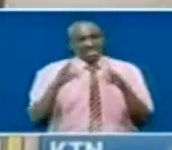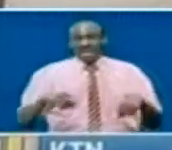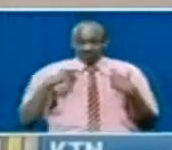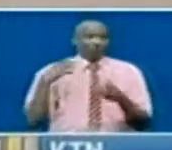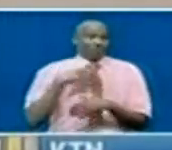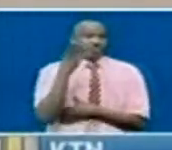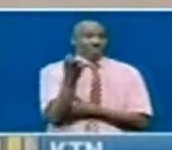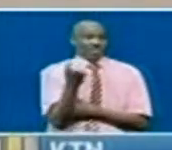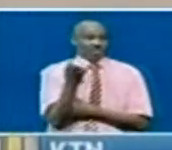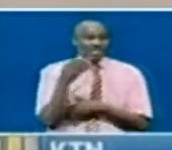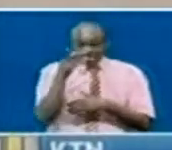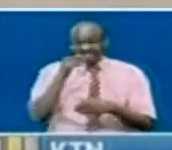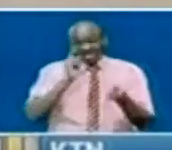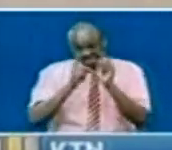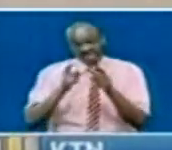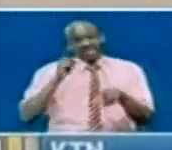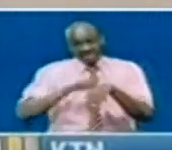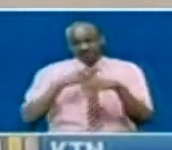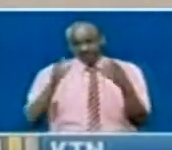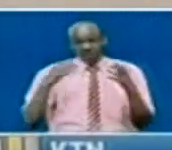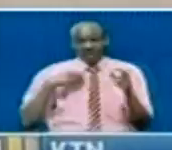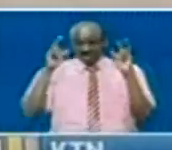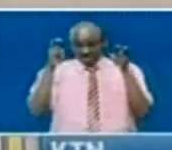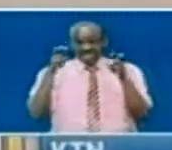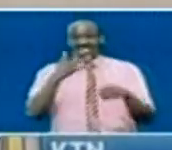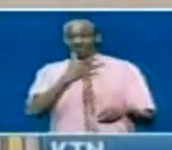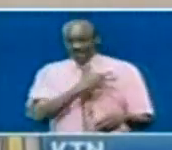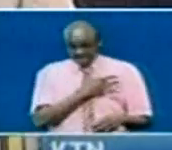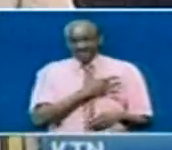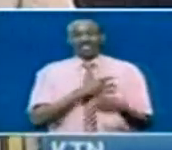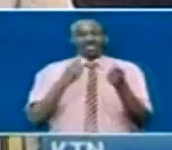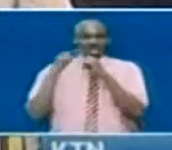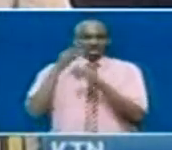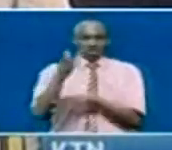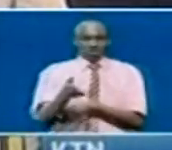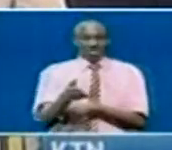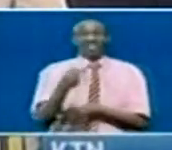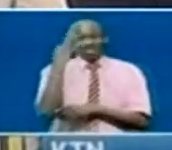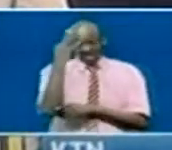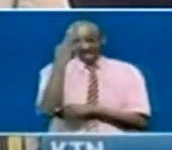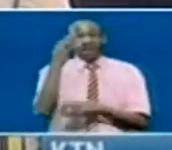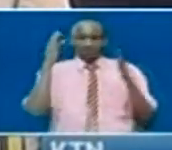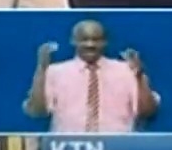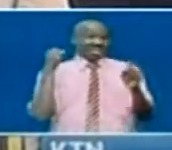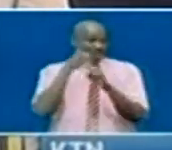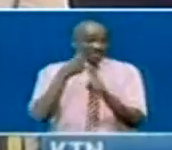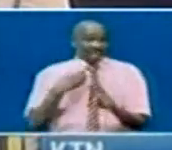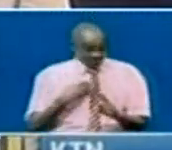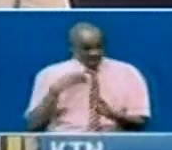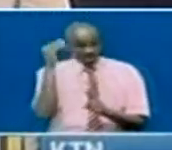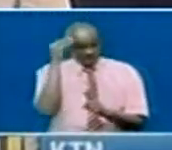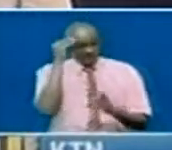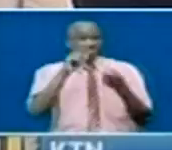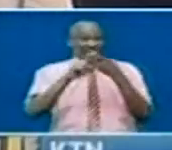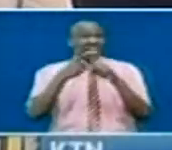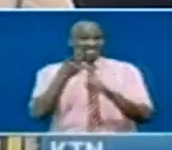the county. This year's race will be run under the theme Inspiring a Generation. It had a very big impact on the education